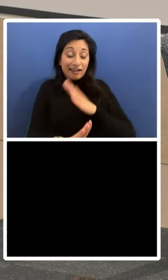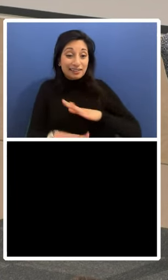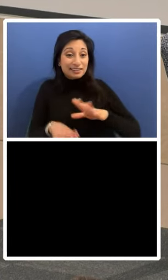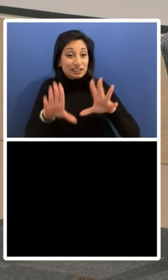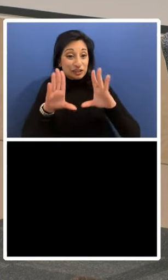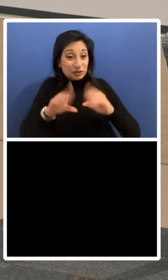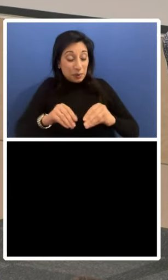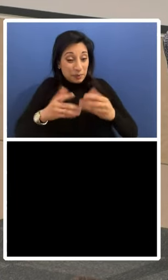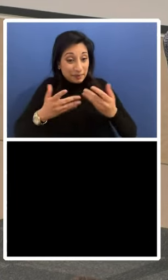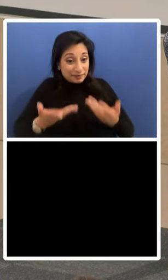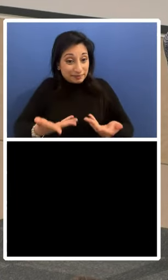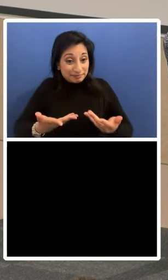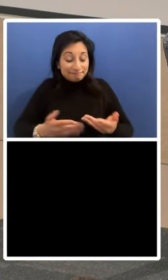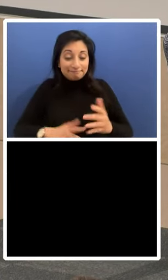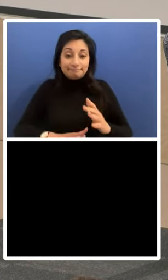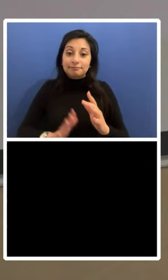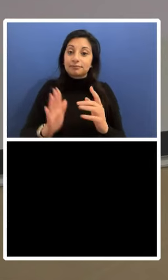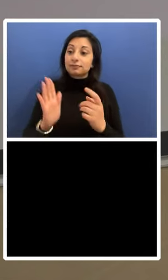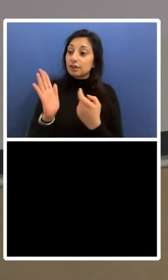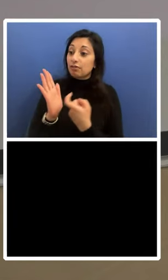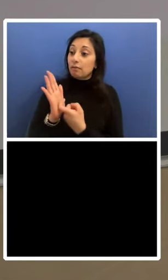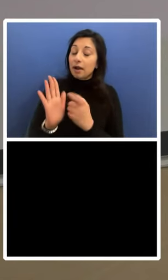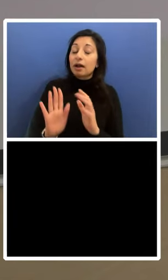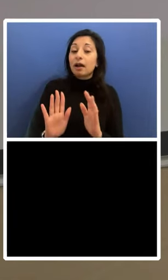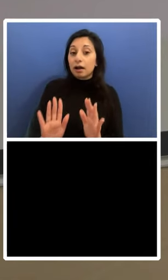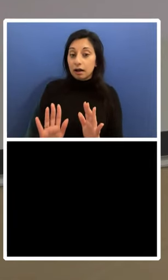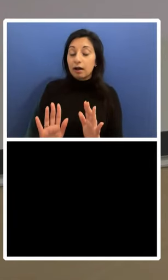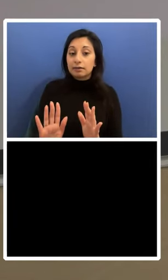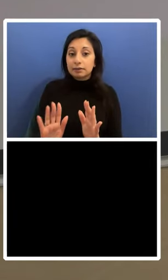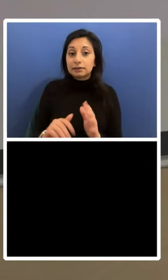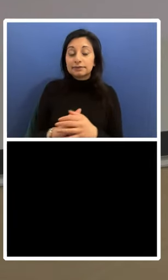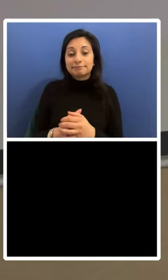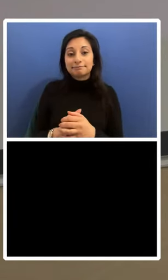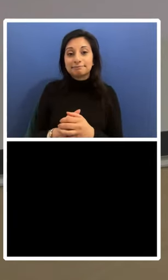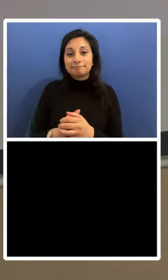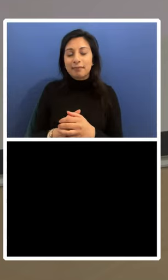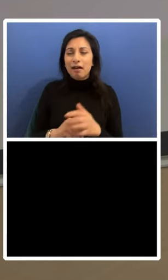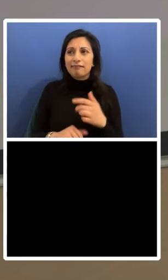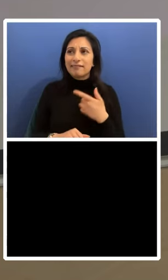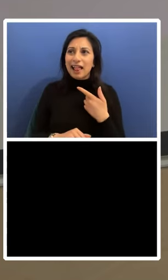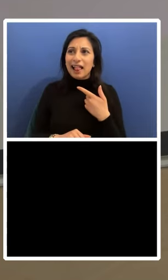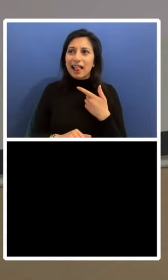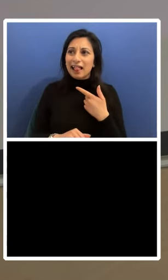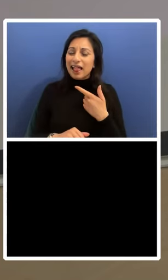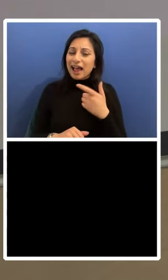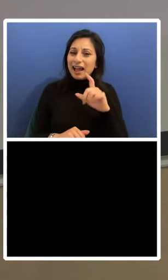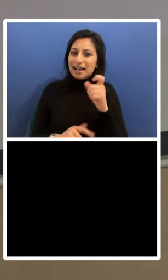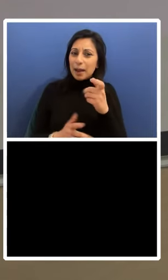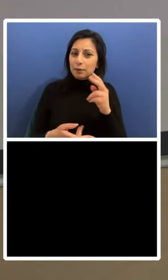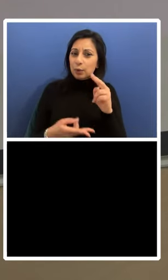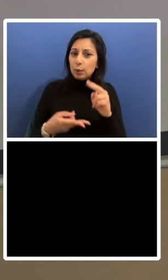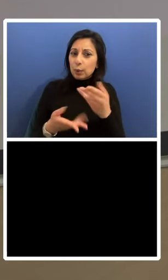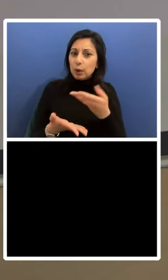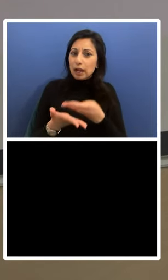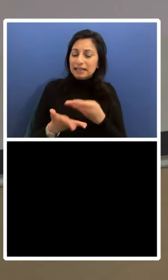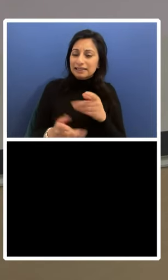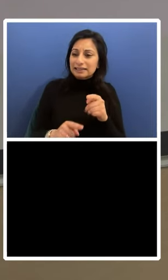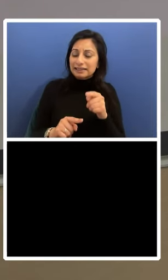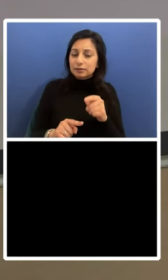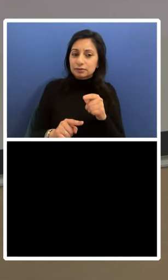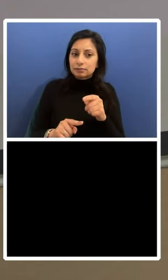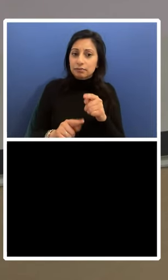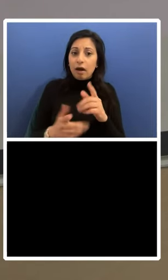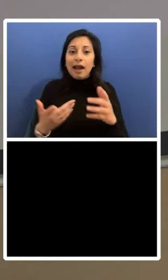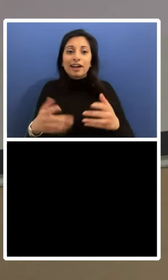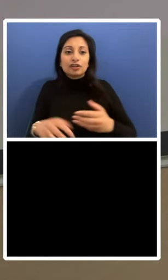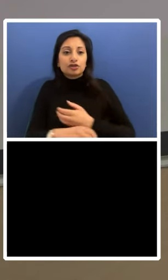I think and forgive me if I'm misspeaking, but it's not necessarily capitalism that needs to be brought down, but it's extremism, right? We have an